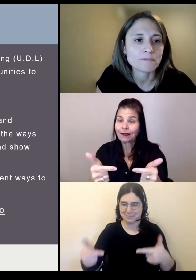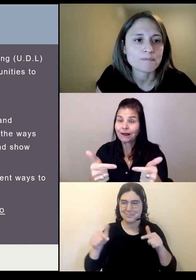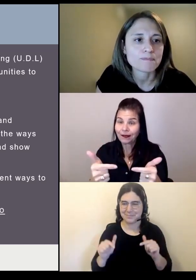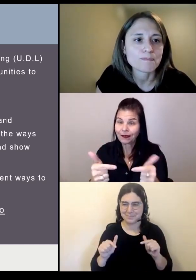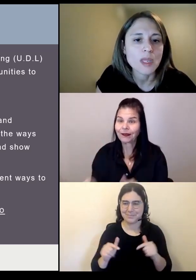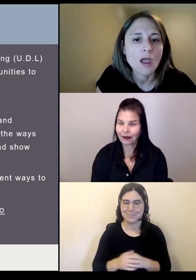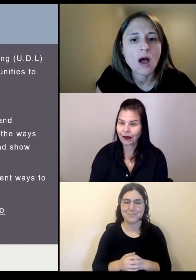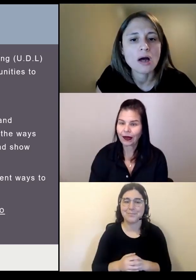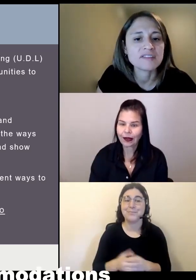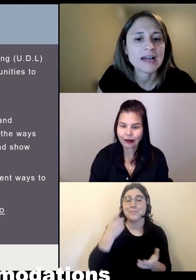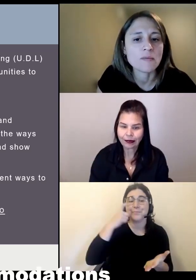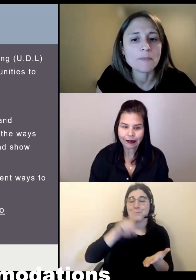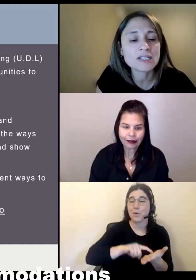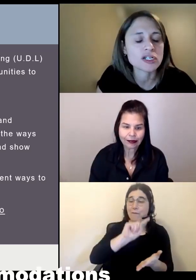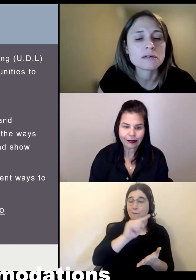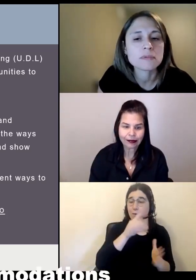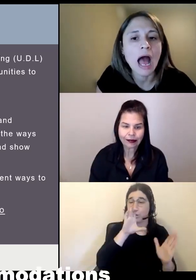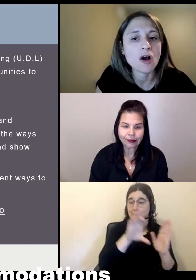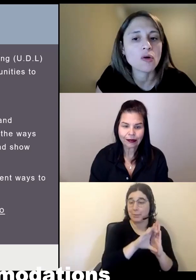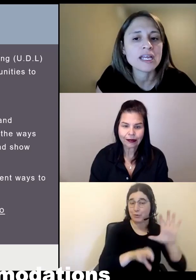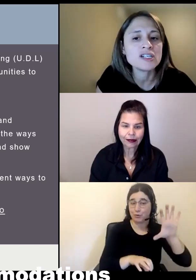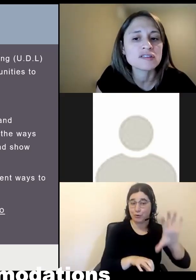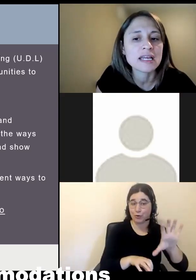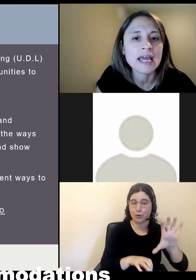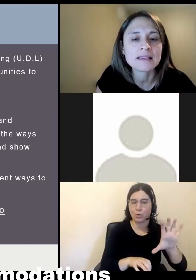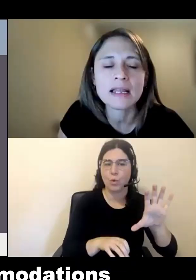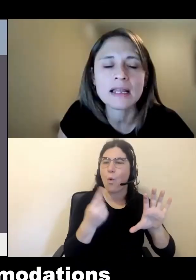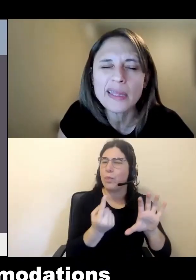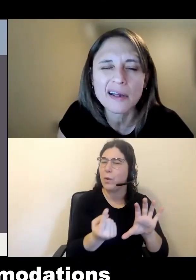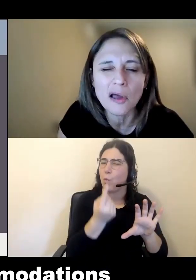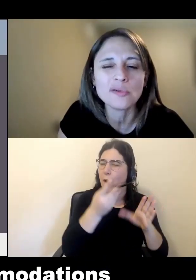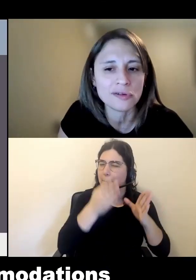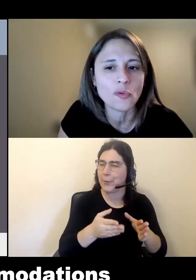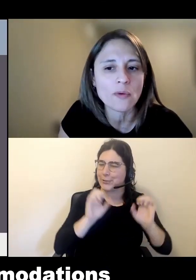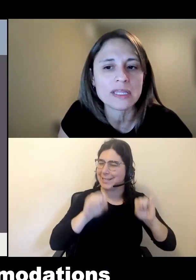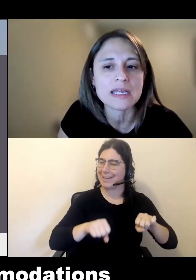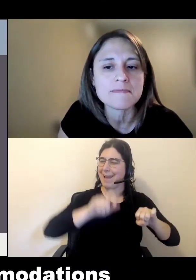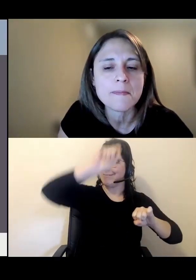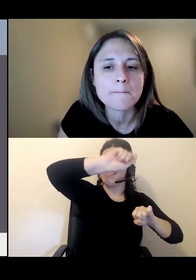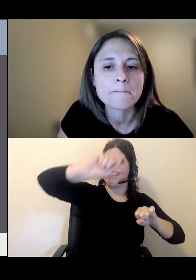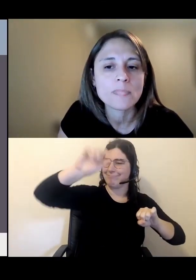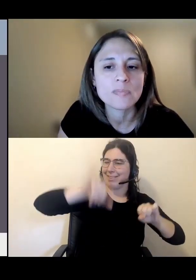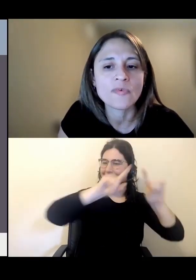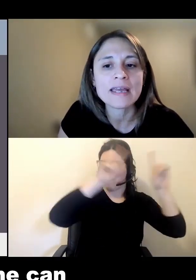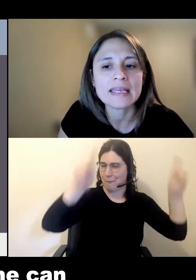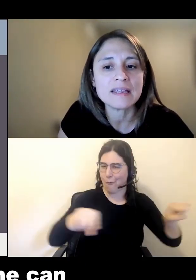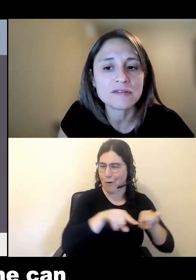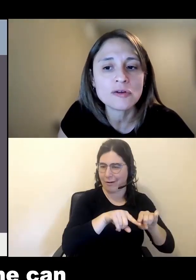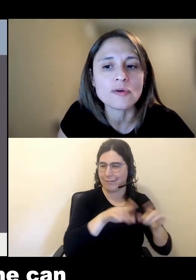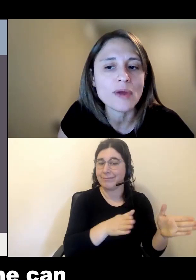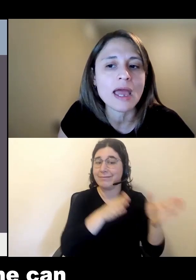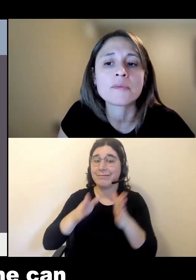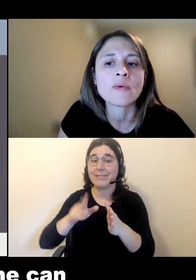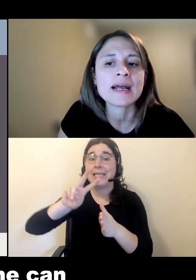comfortably. In the second picture, accommodations get a little bit closer to equity, right? It